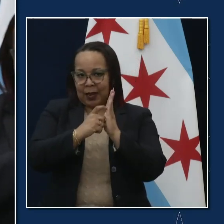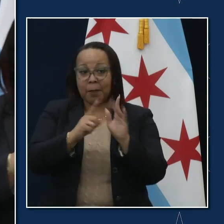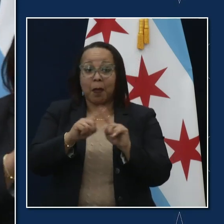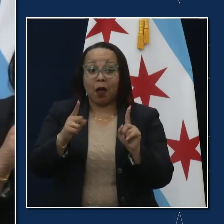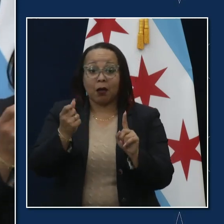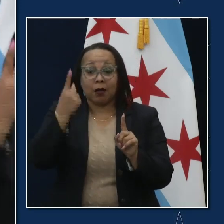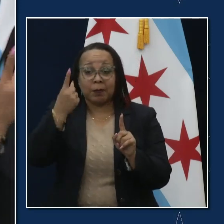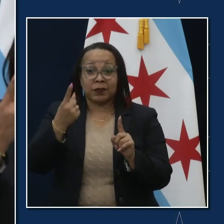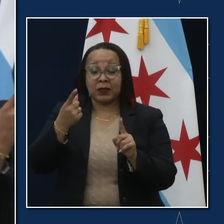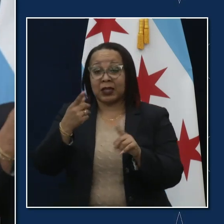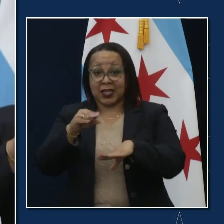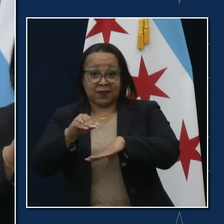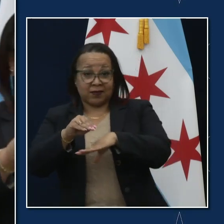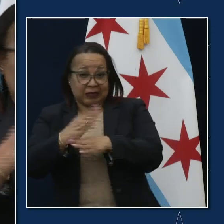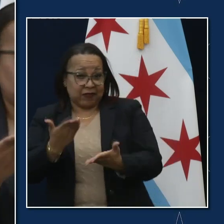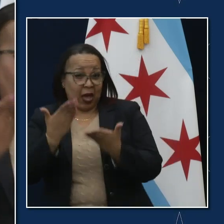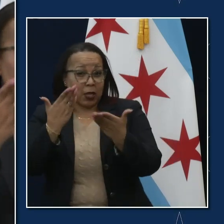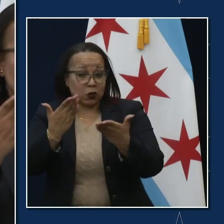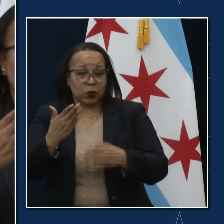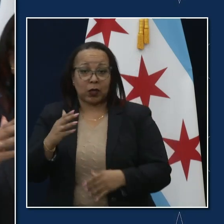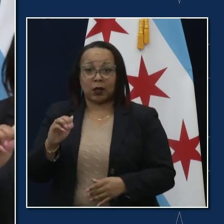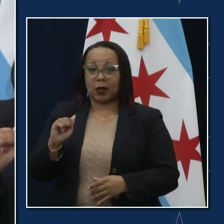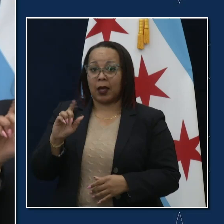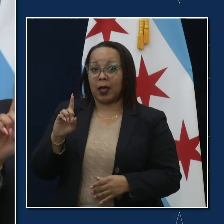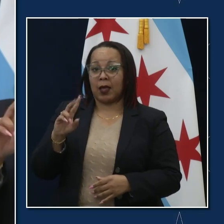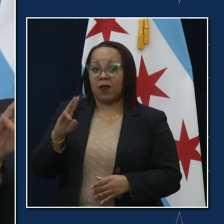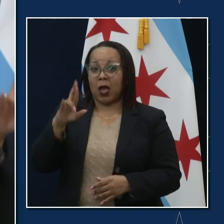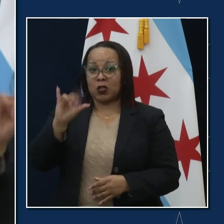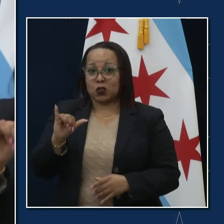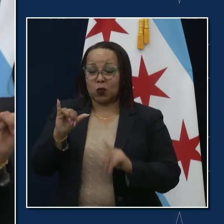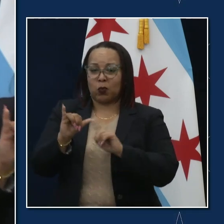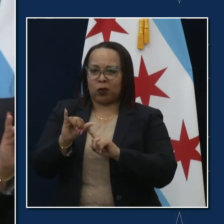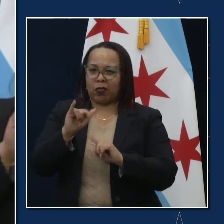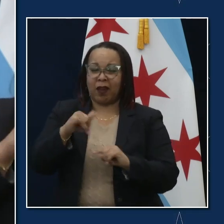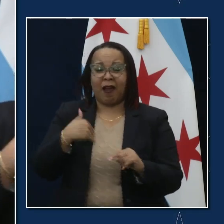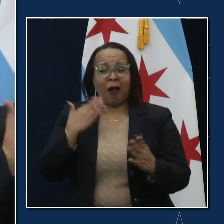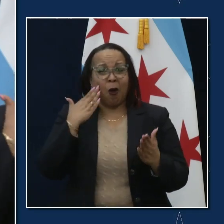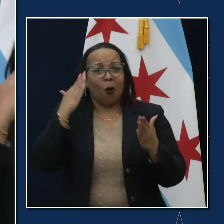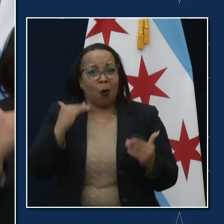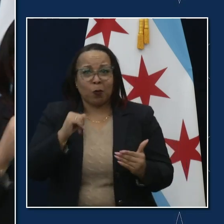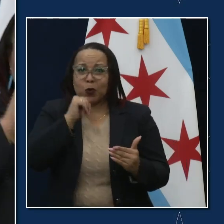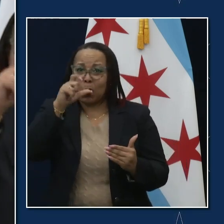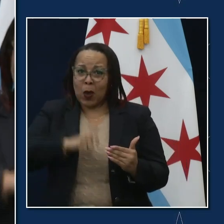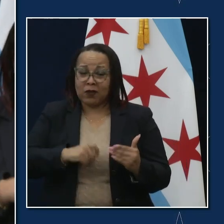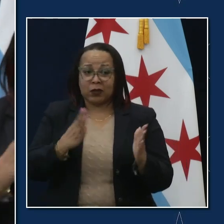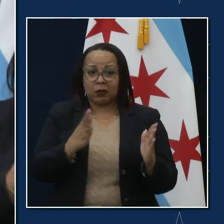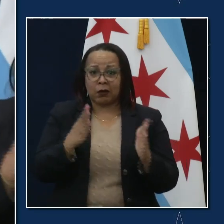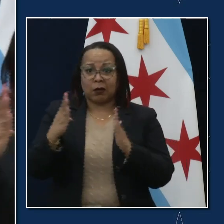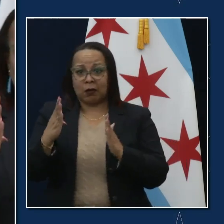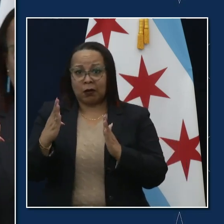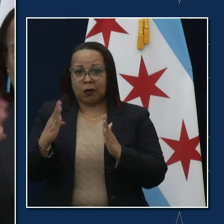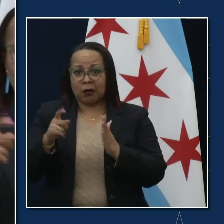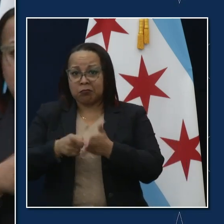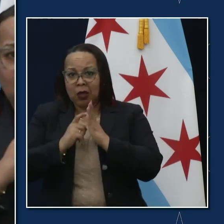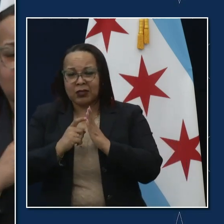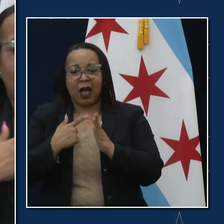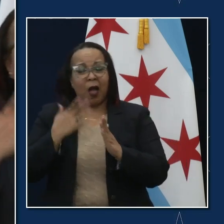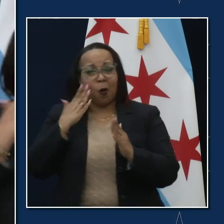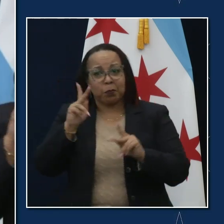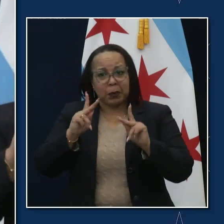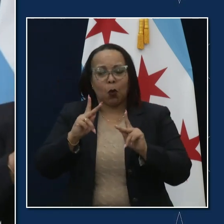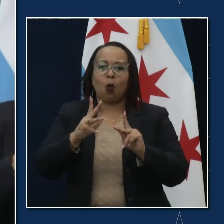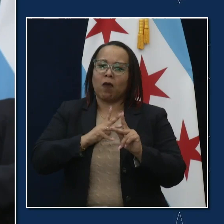the advisory would be the next step. And I hope we never need to do anything further than that, and that people would do the right